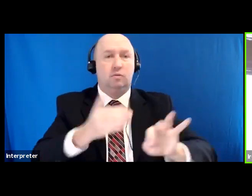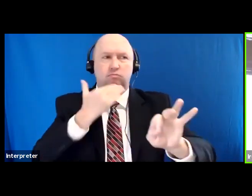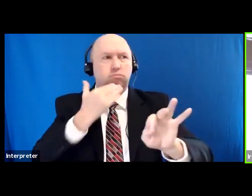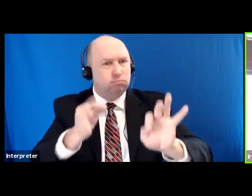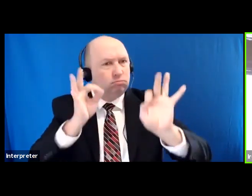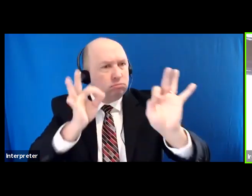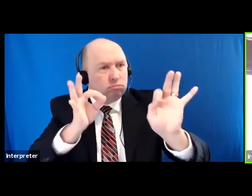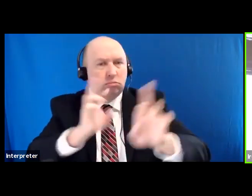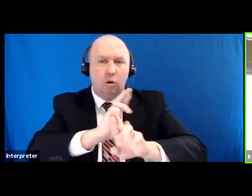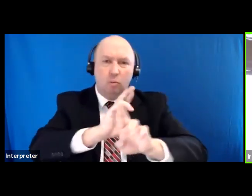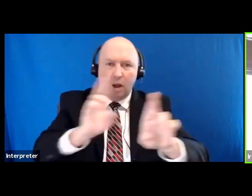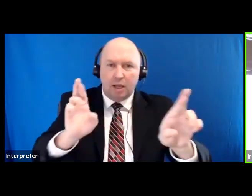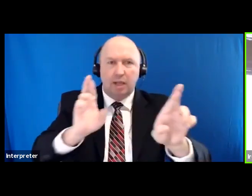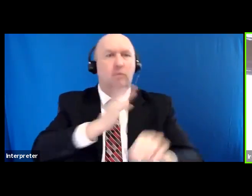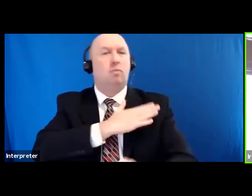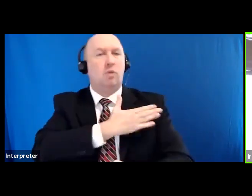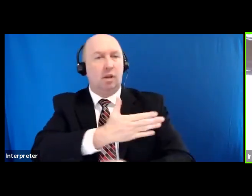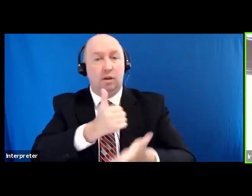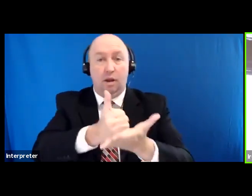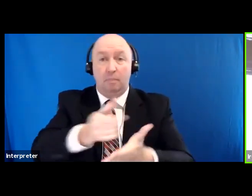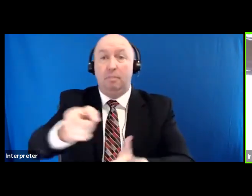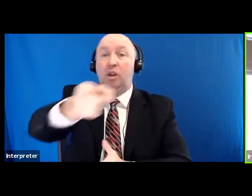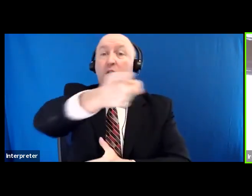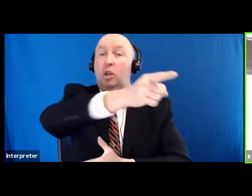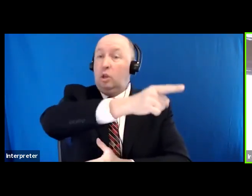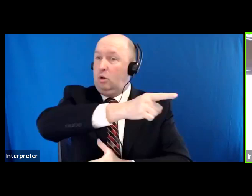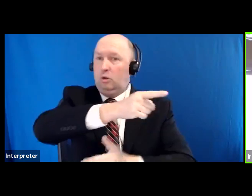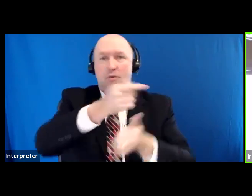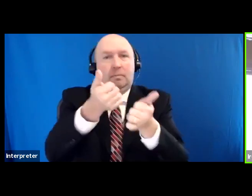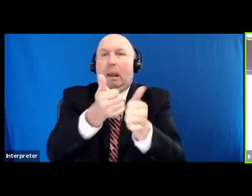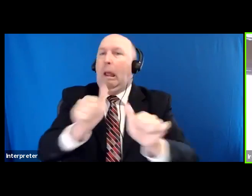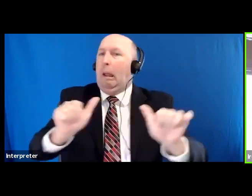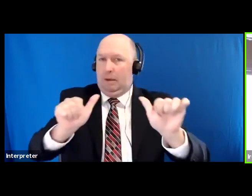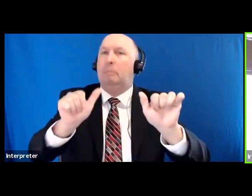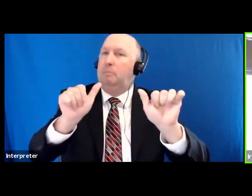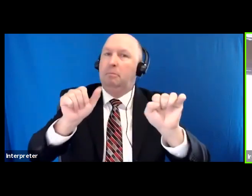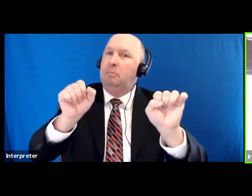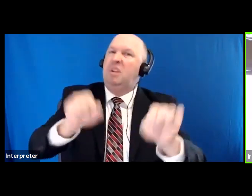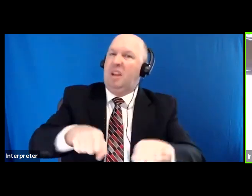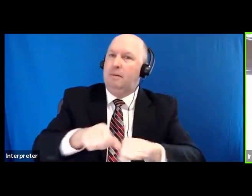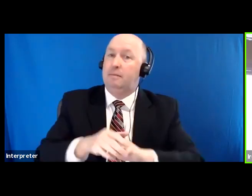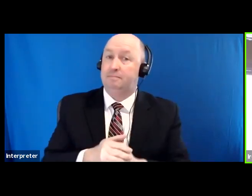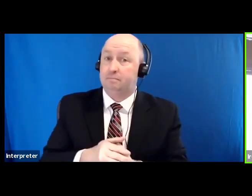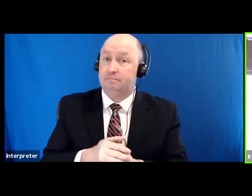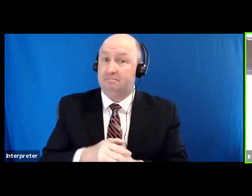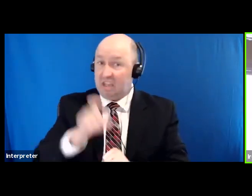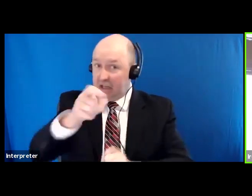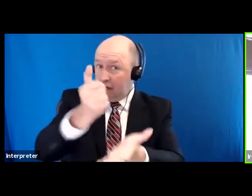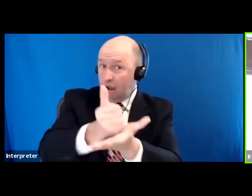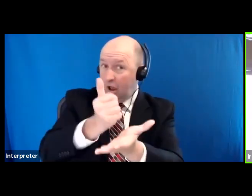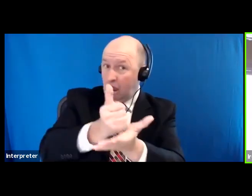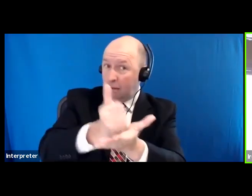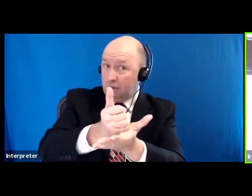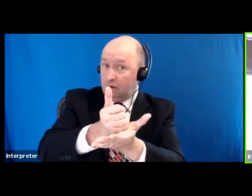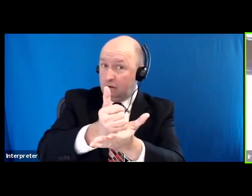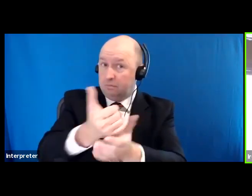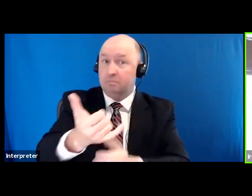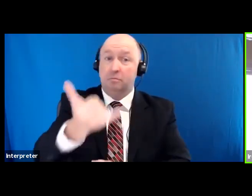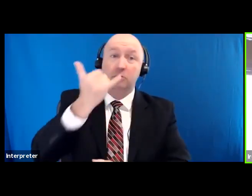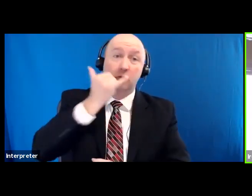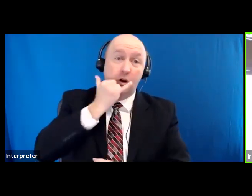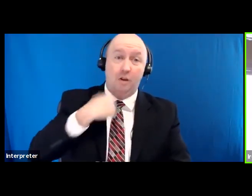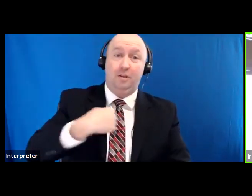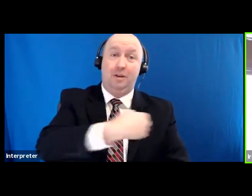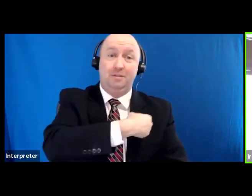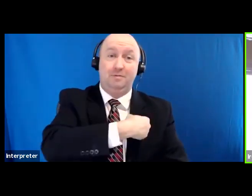we're ready and willing to assist you in any way that we can. So if you need help, we invite you to give us a call.